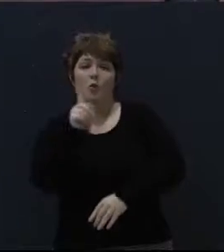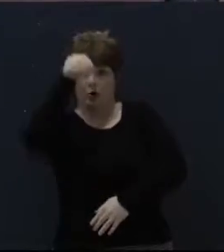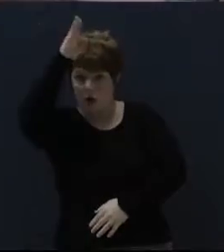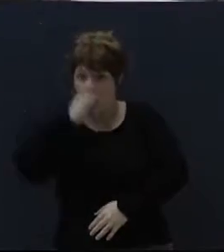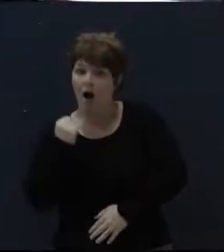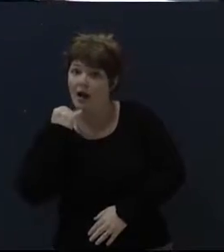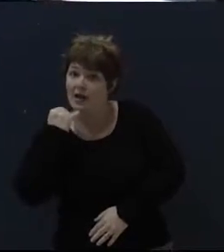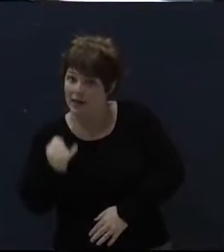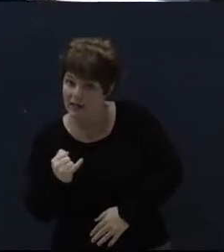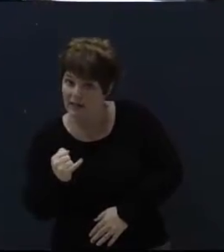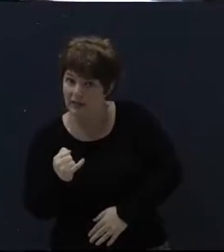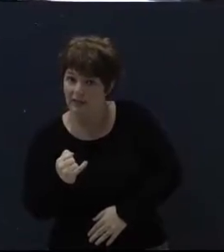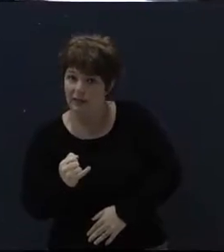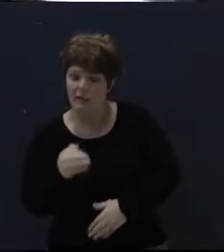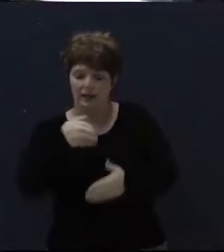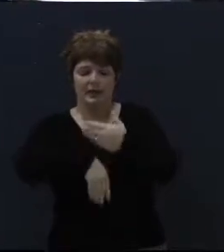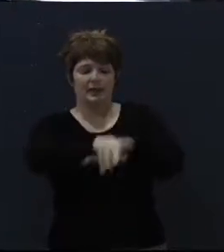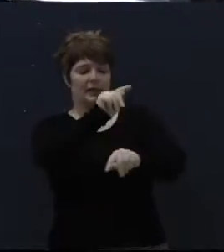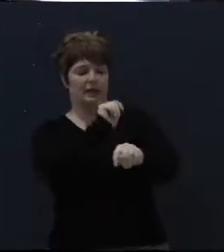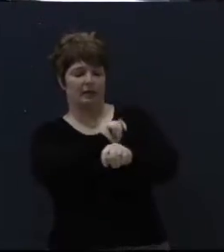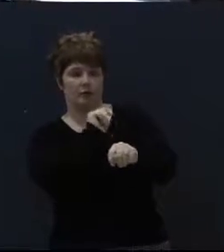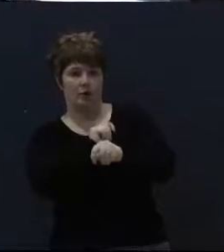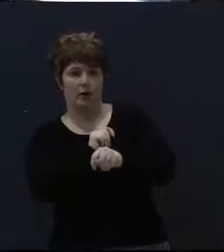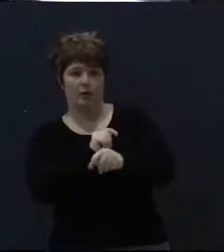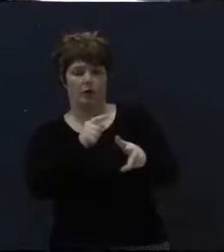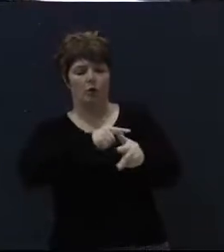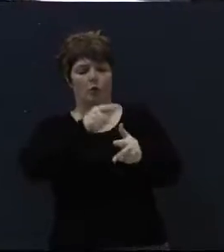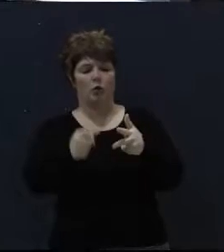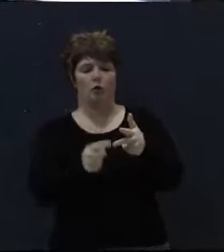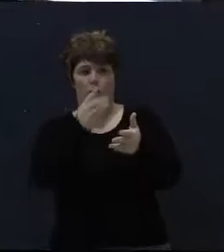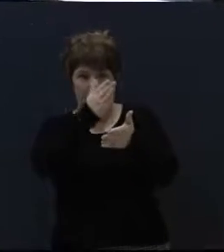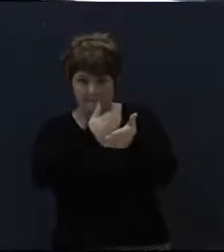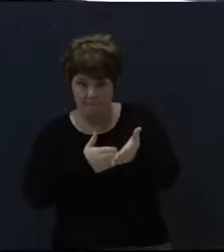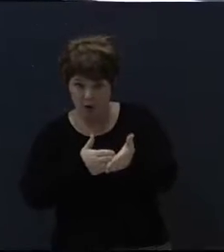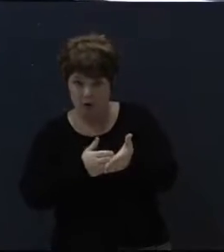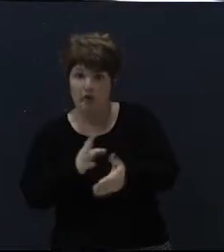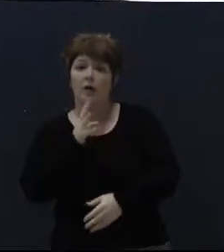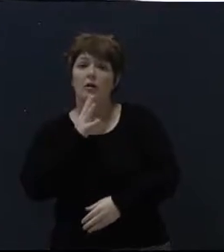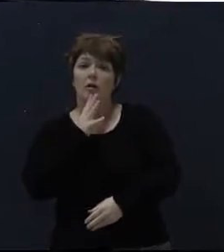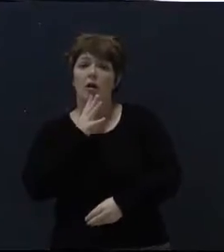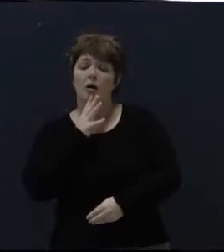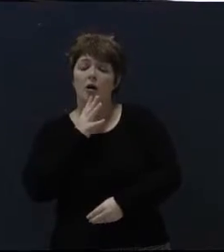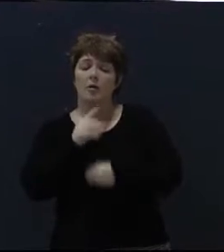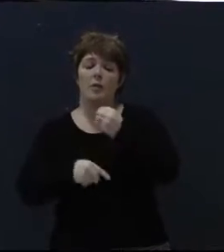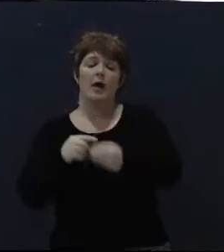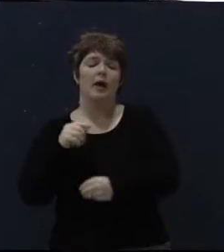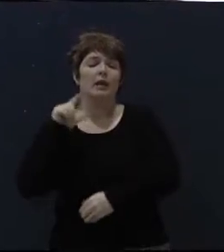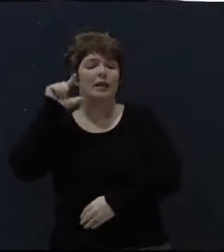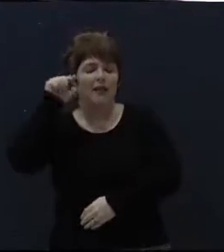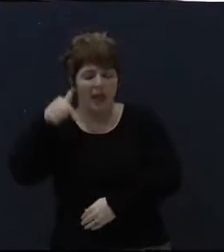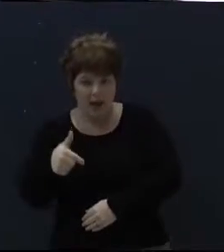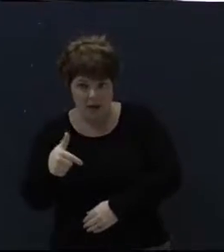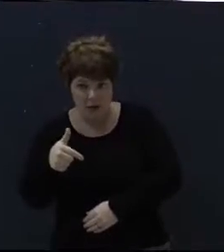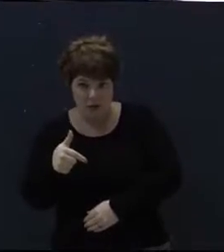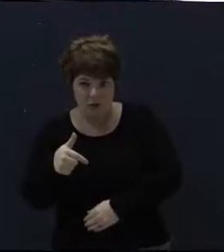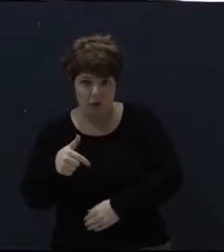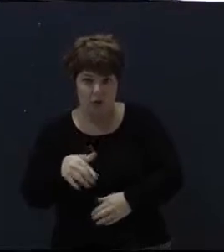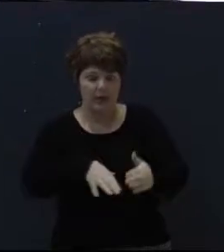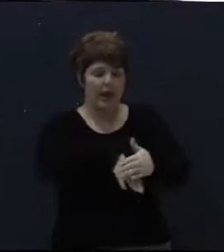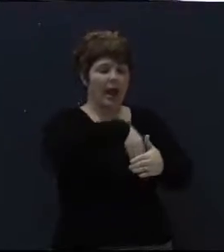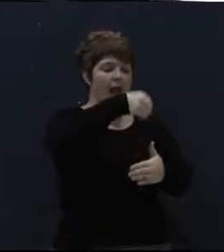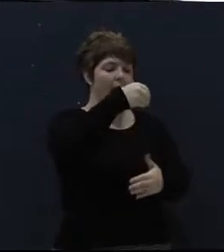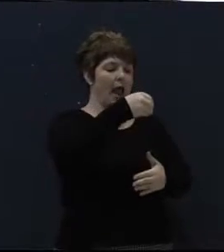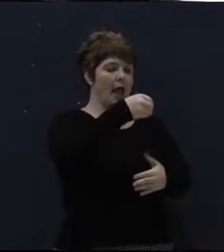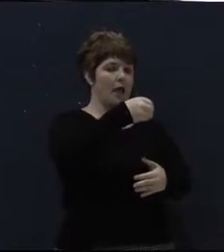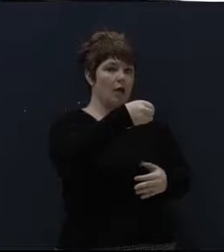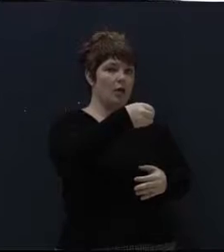there. And in this tabernacle, there was three compartments. I'll be talking about that in a little while. The outer court,